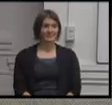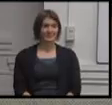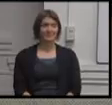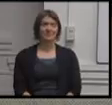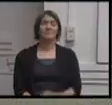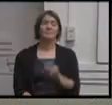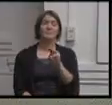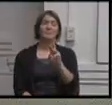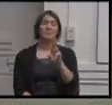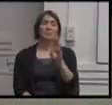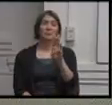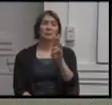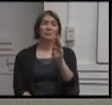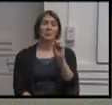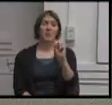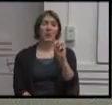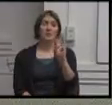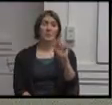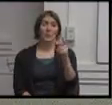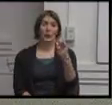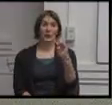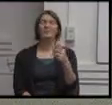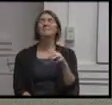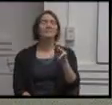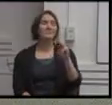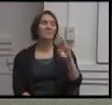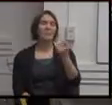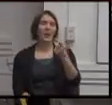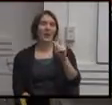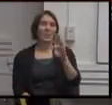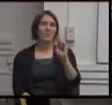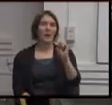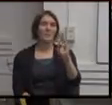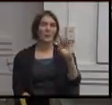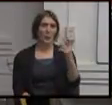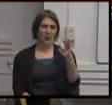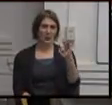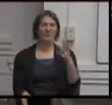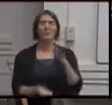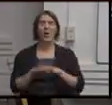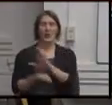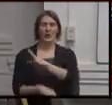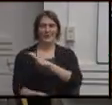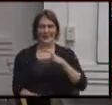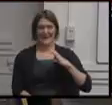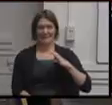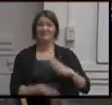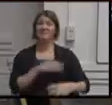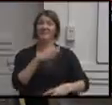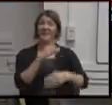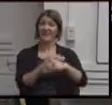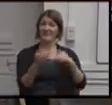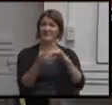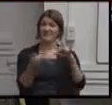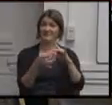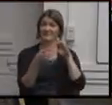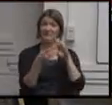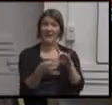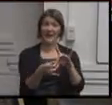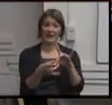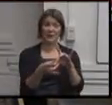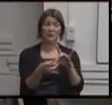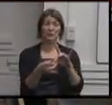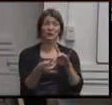Mr. Bosworth. Yeah, Michael Bosworth, Energy Committee member. Just on the question about charging